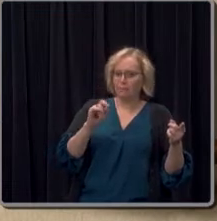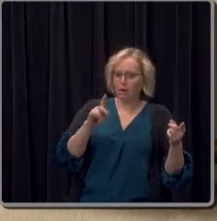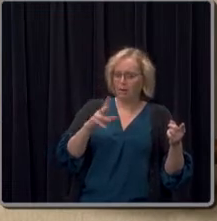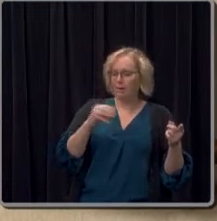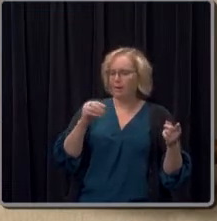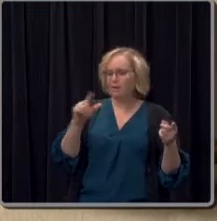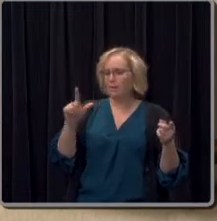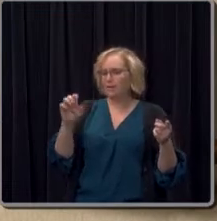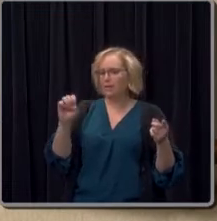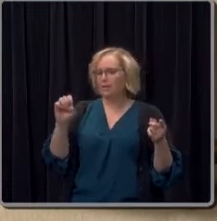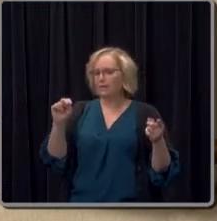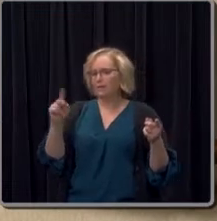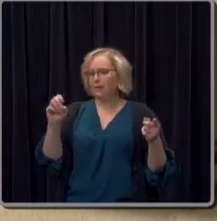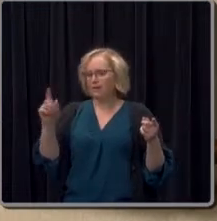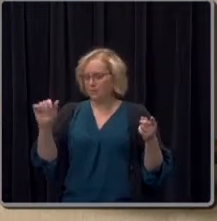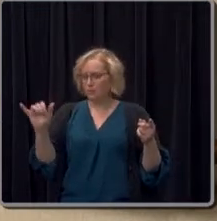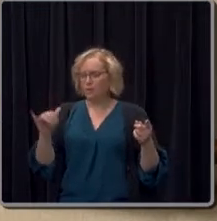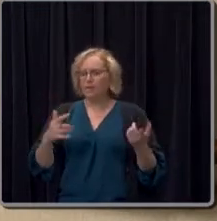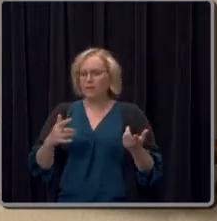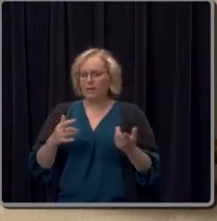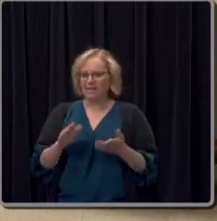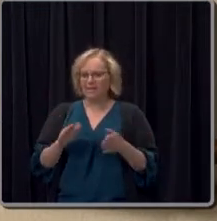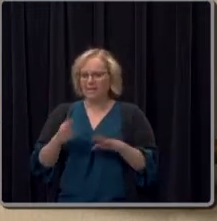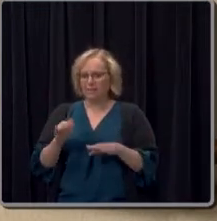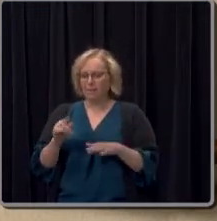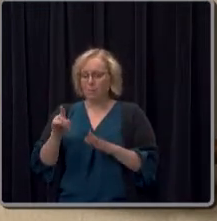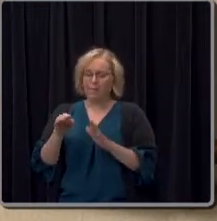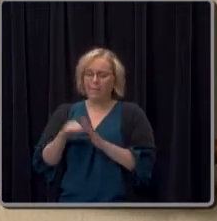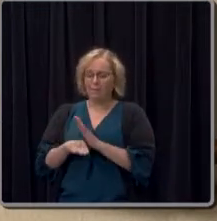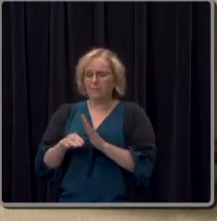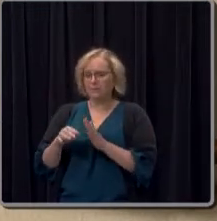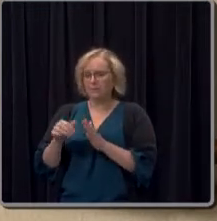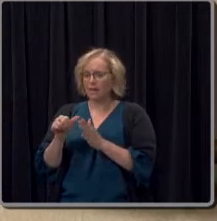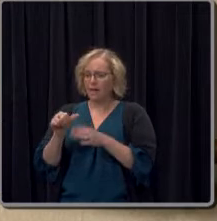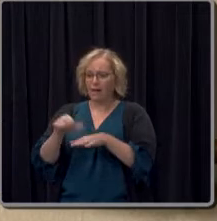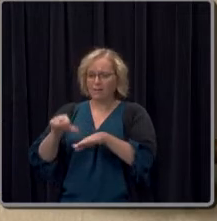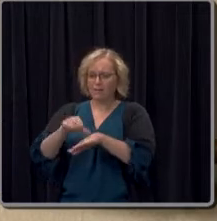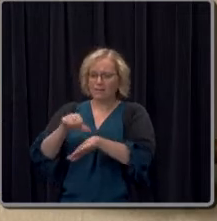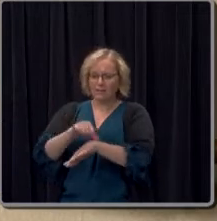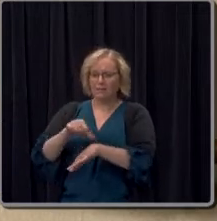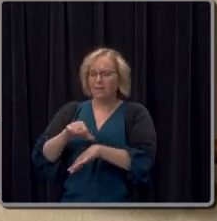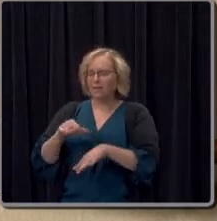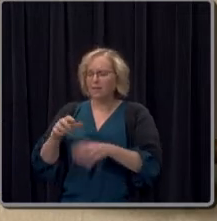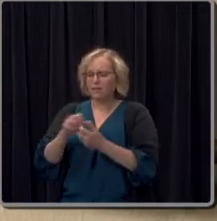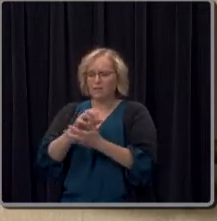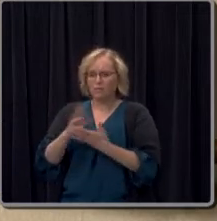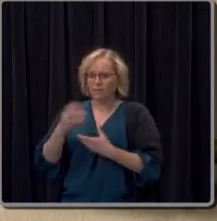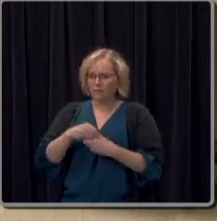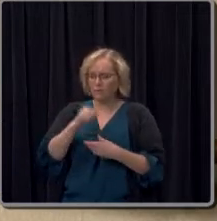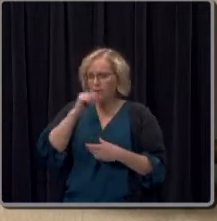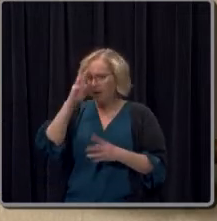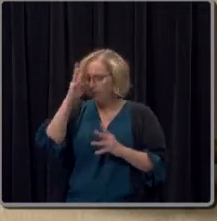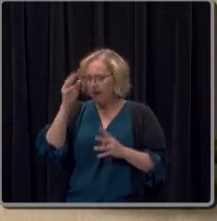drop. It's death by 1,000 cuts, destroying from within. We're not making it up, changing the